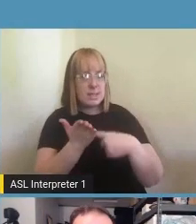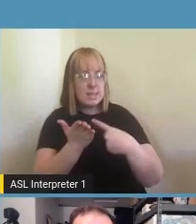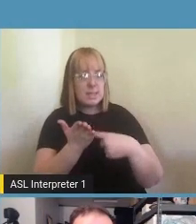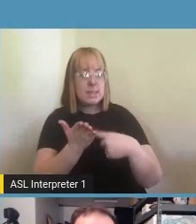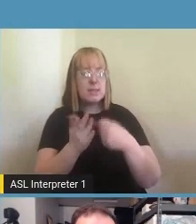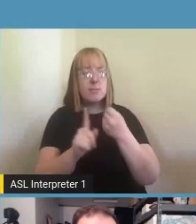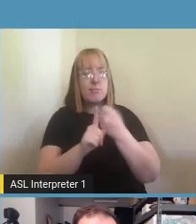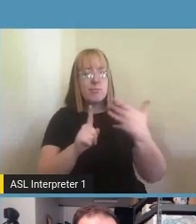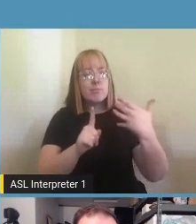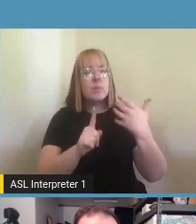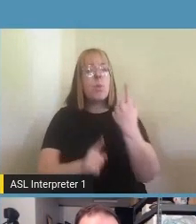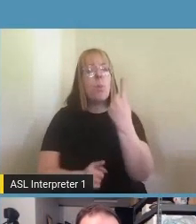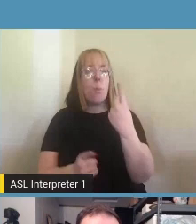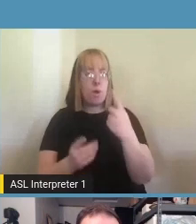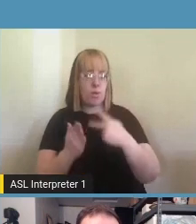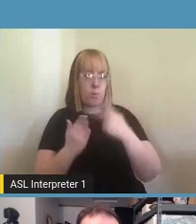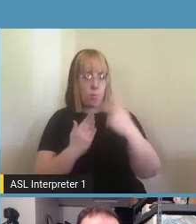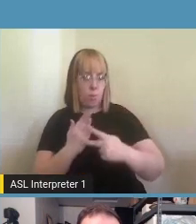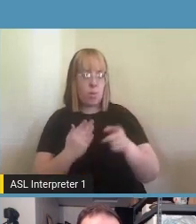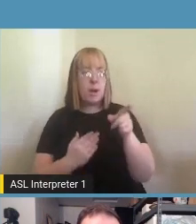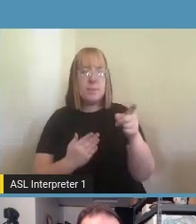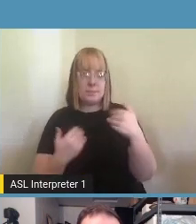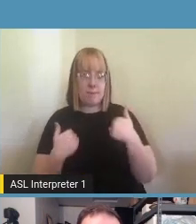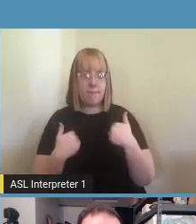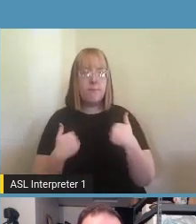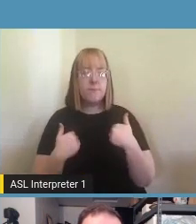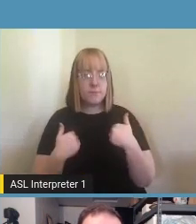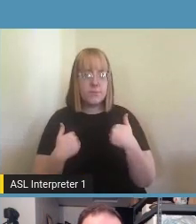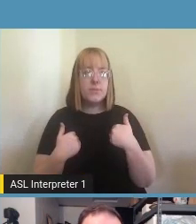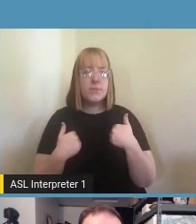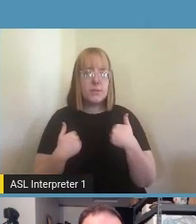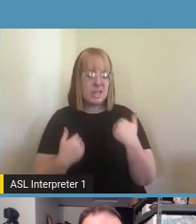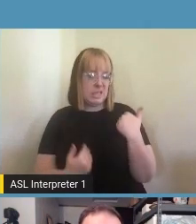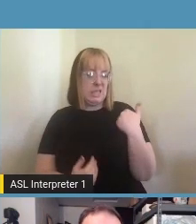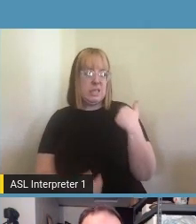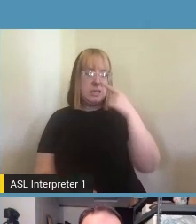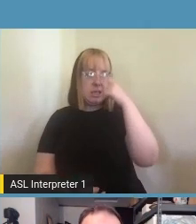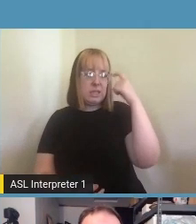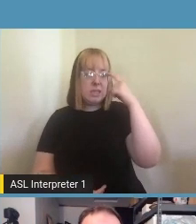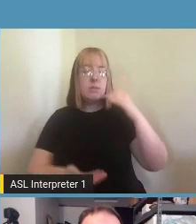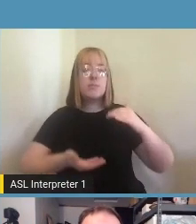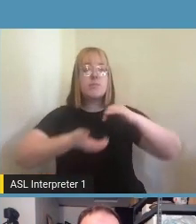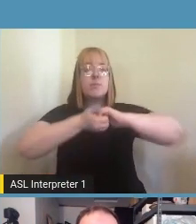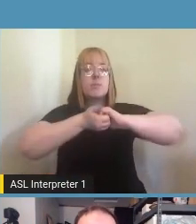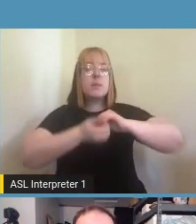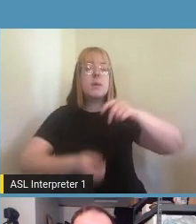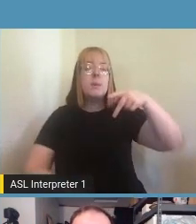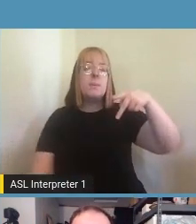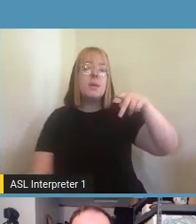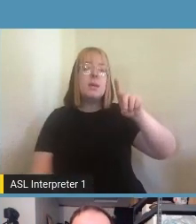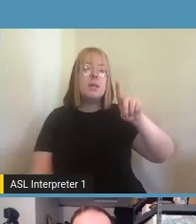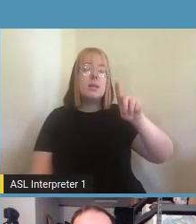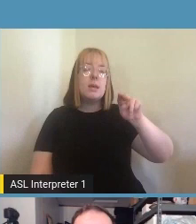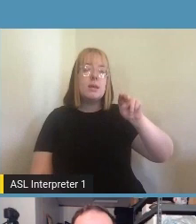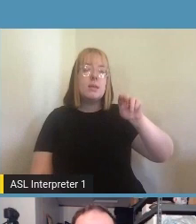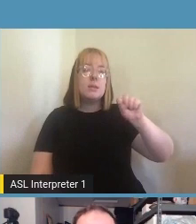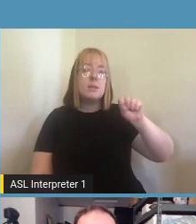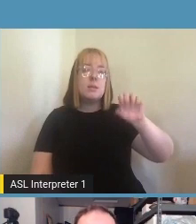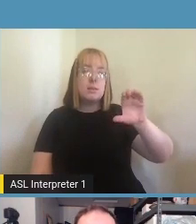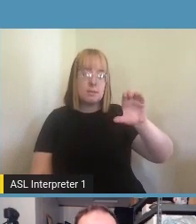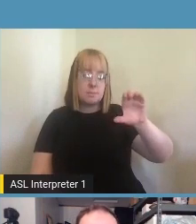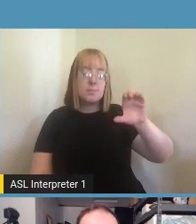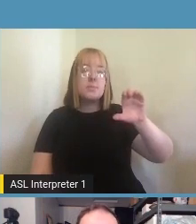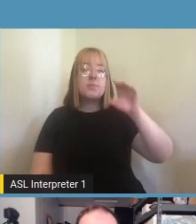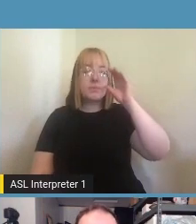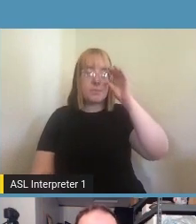about one of our programs that we had just this past summer. We partnered with PBSNC, and they brought